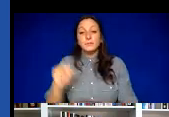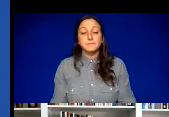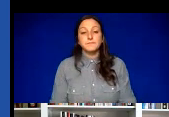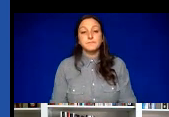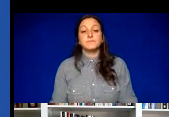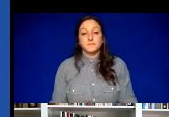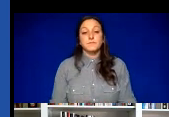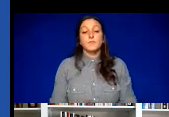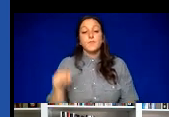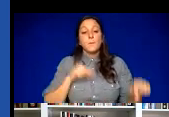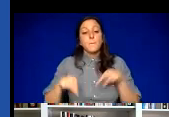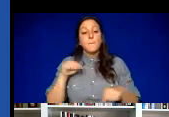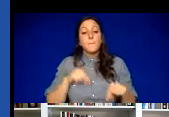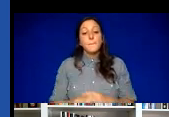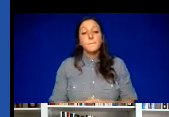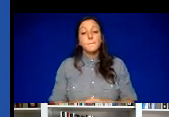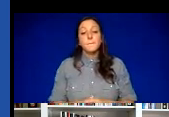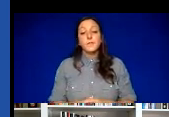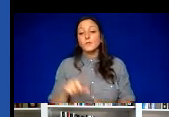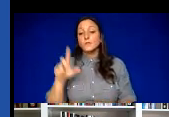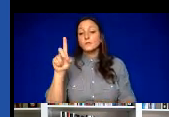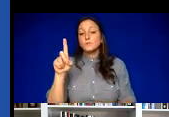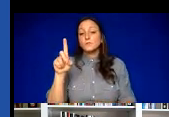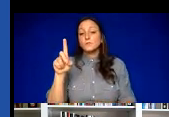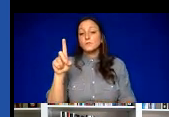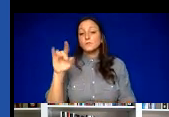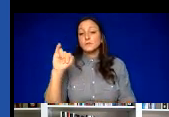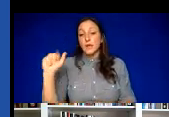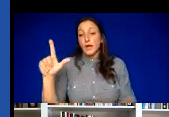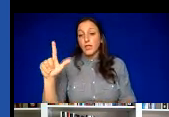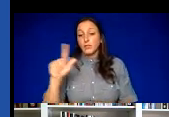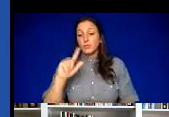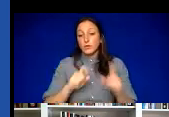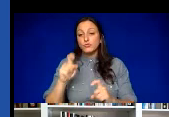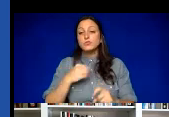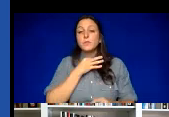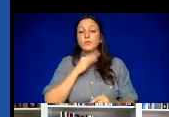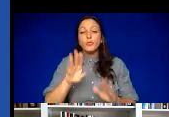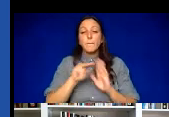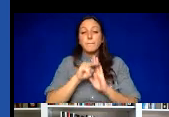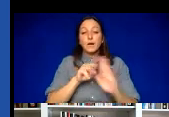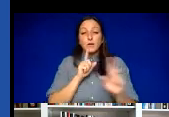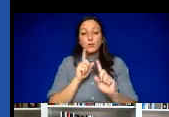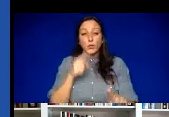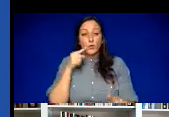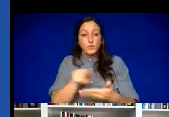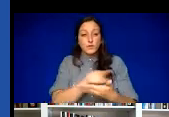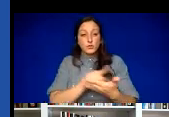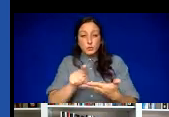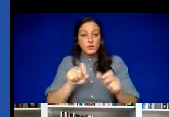back to the dial questions, I'm just wondering, the modeling report that came out this week